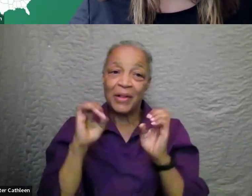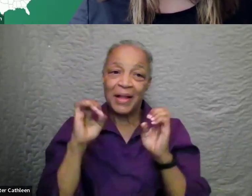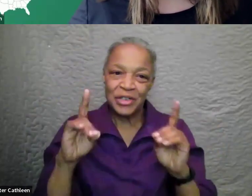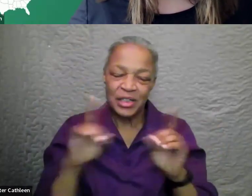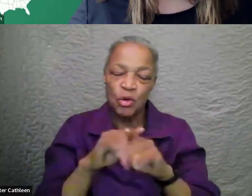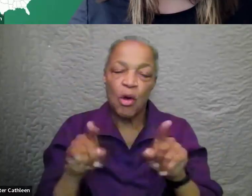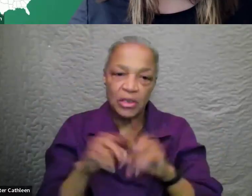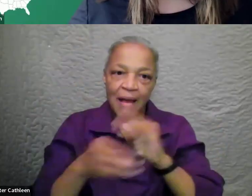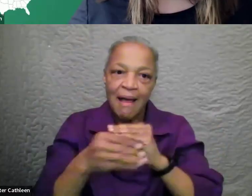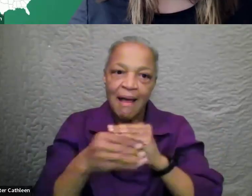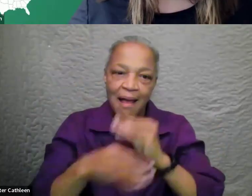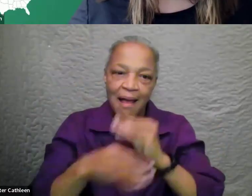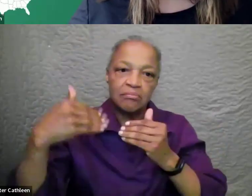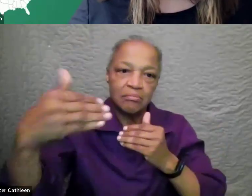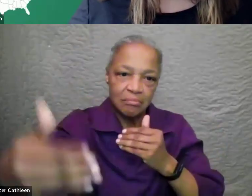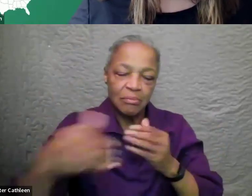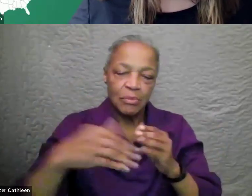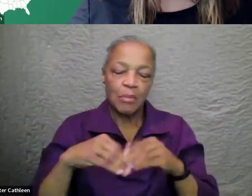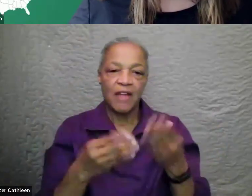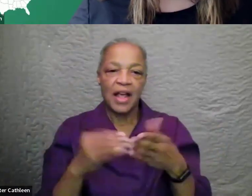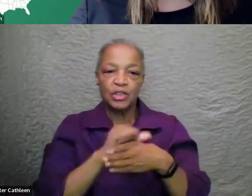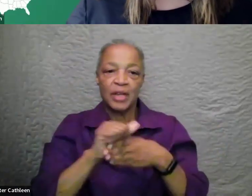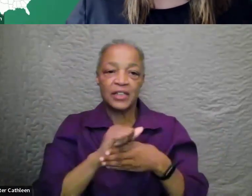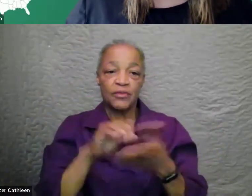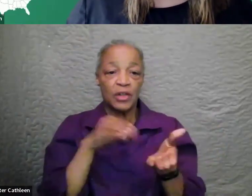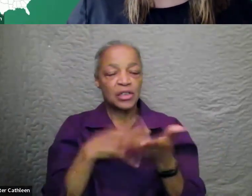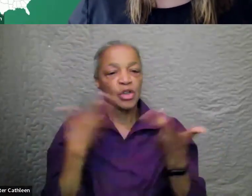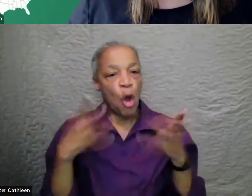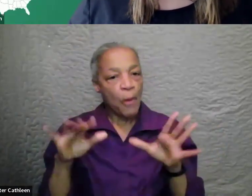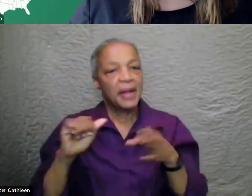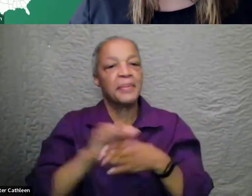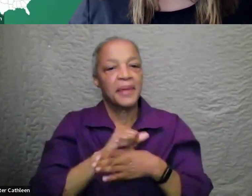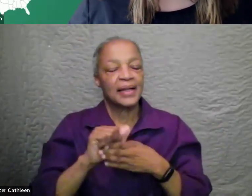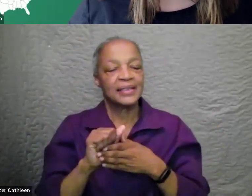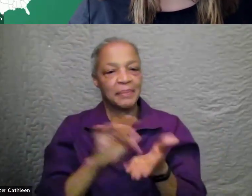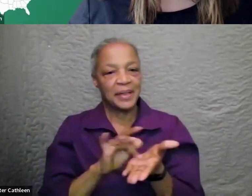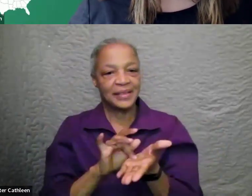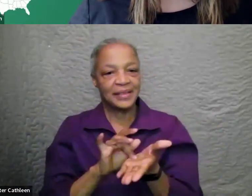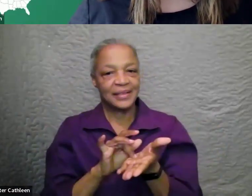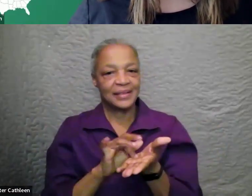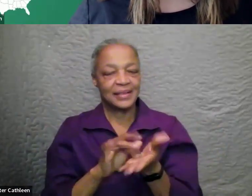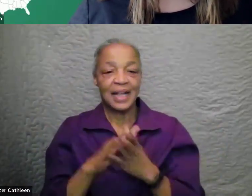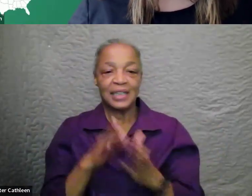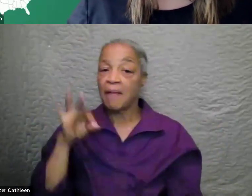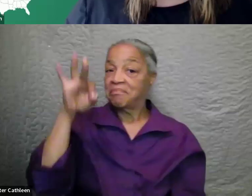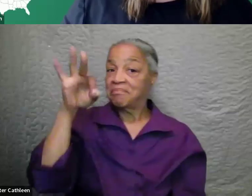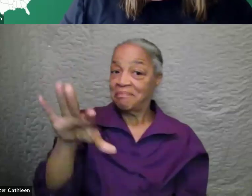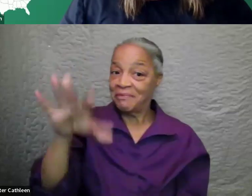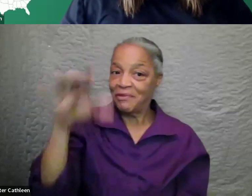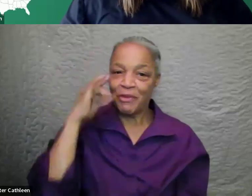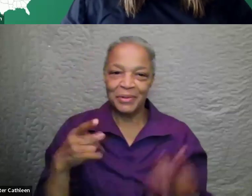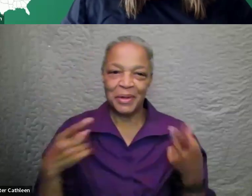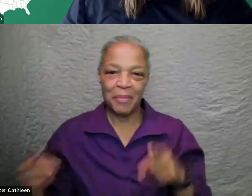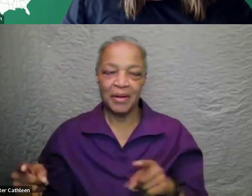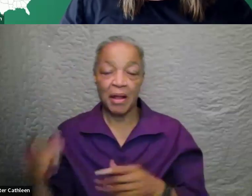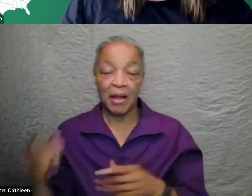would also provide that kind of training for doctors that are already out there practicing. So that's my pitch for that to happen.